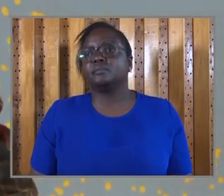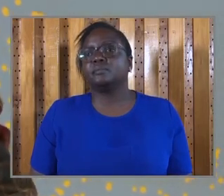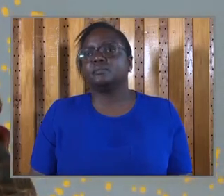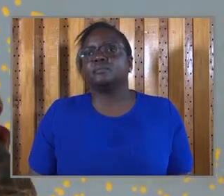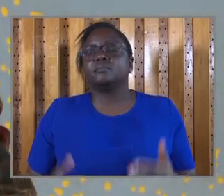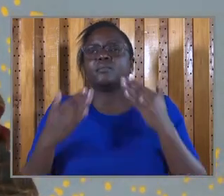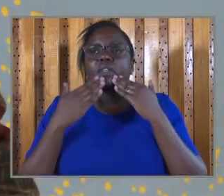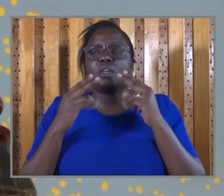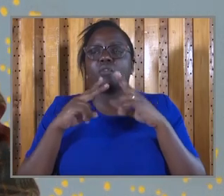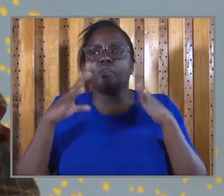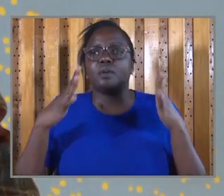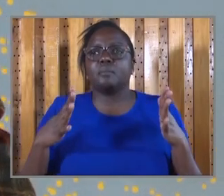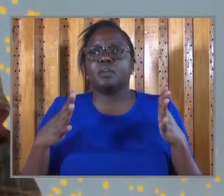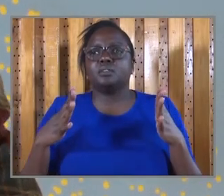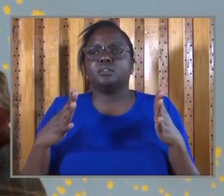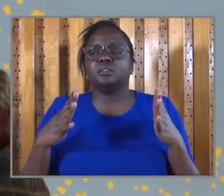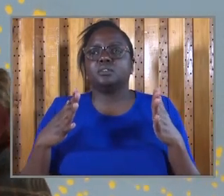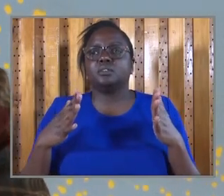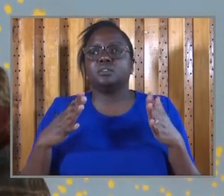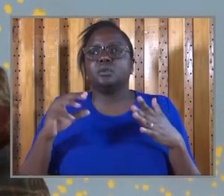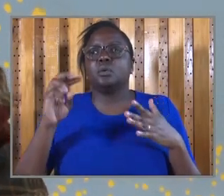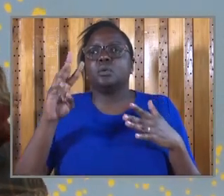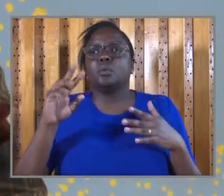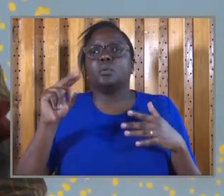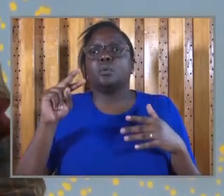Thank you very much, Mr. Orindi.